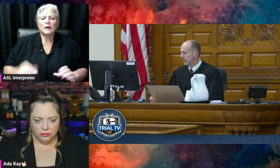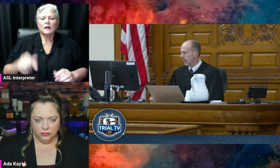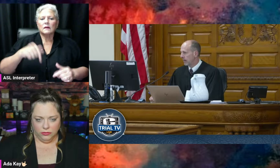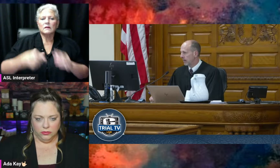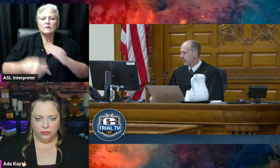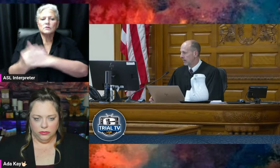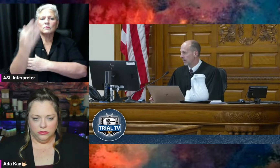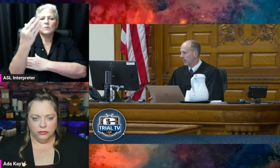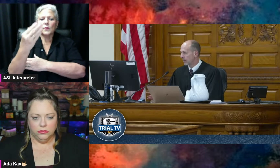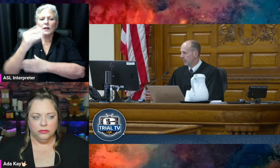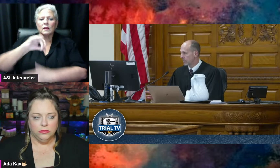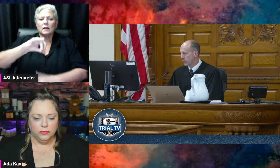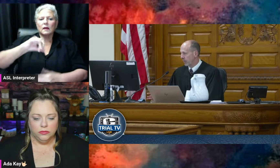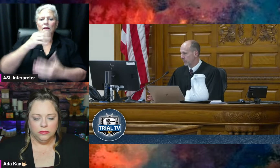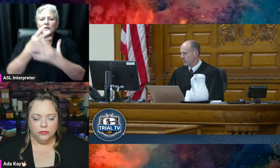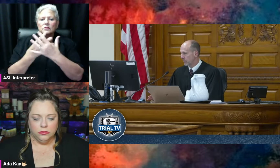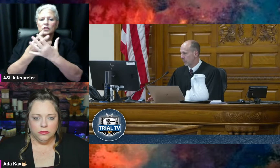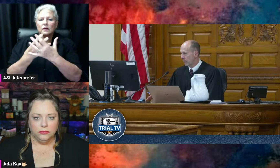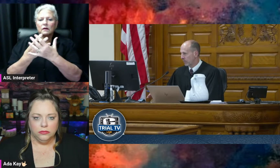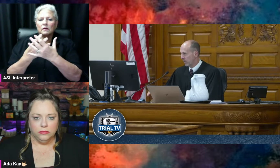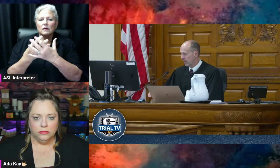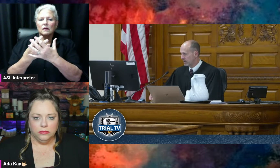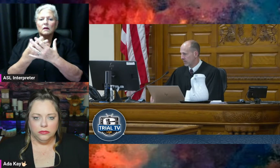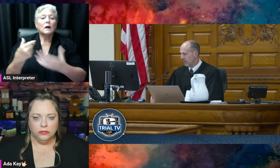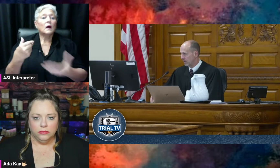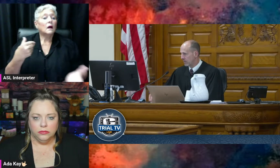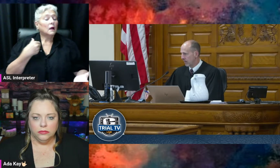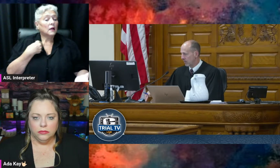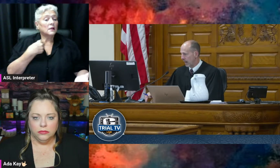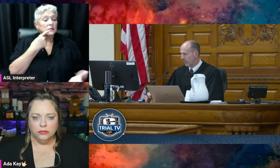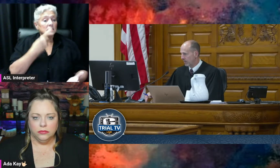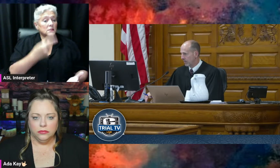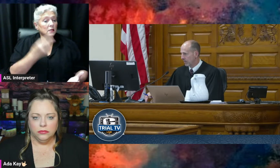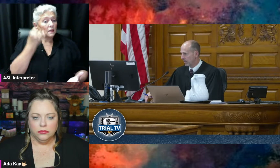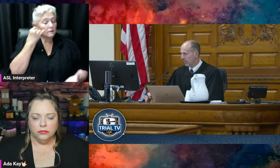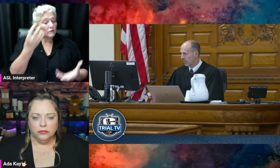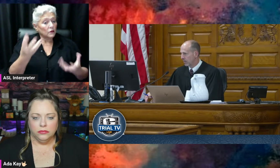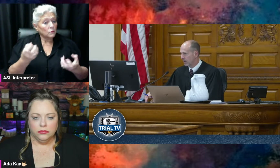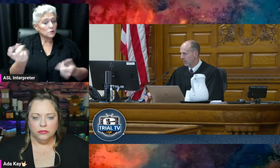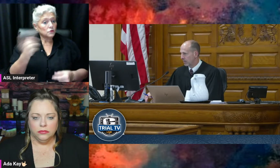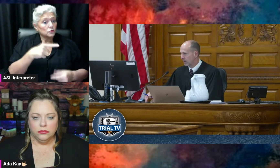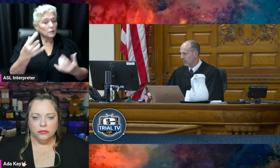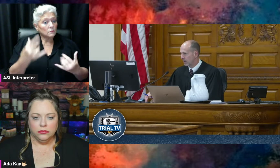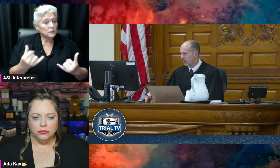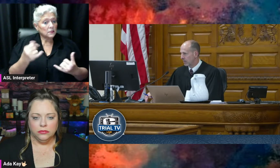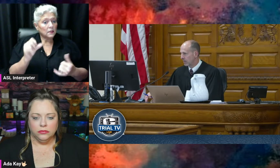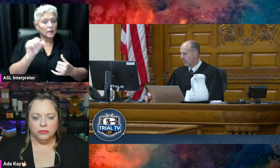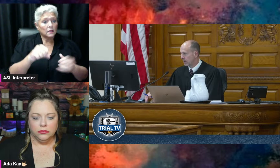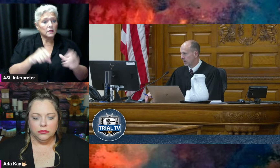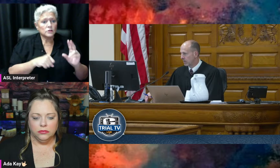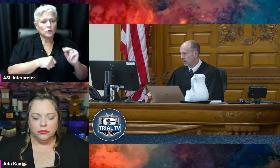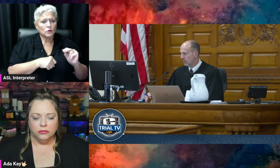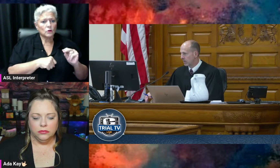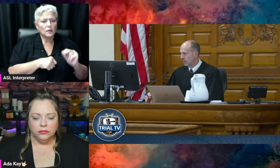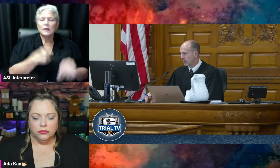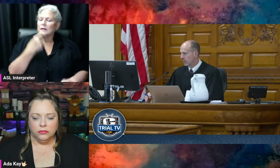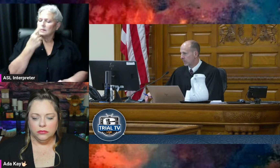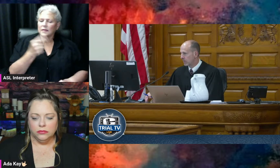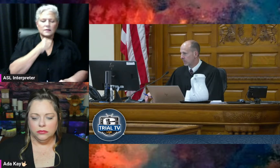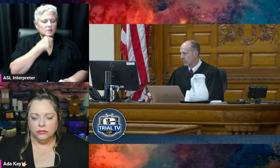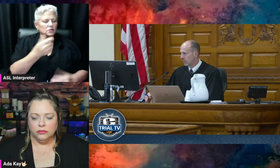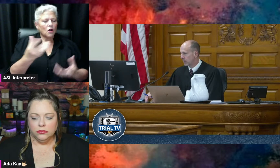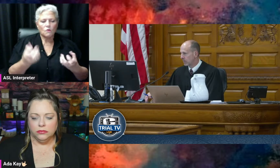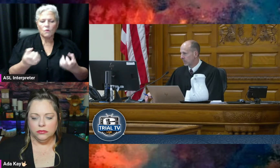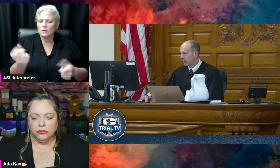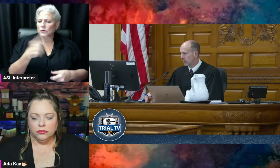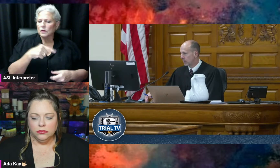has he indicated his preference about whether he wants to be here today or not be here? He has indicated that he does not want to be here today,